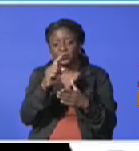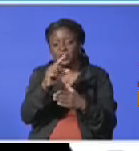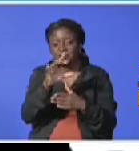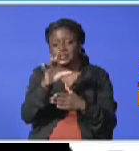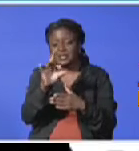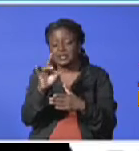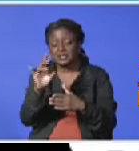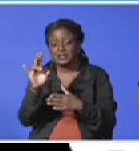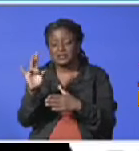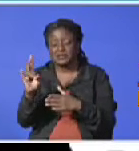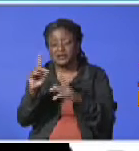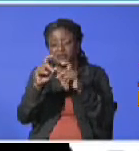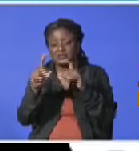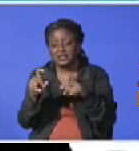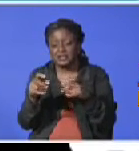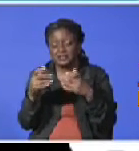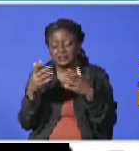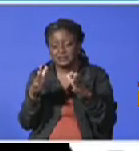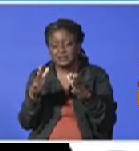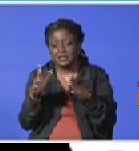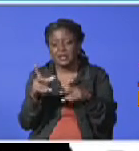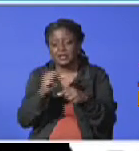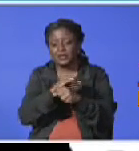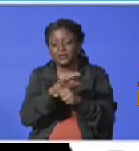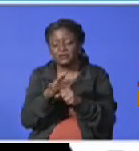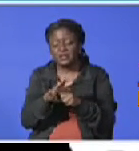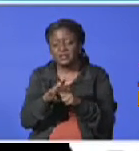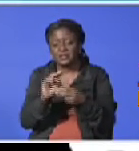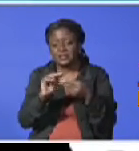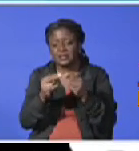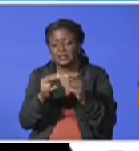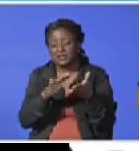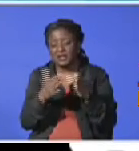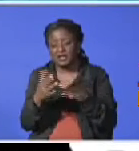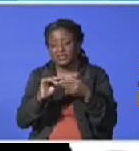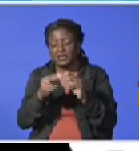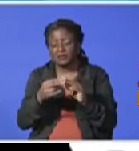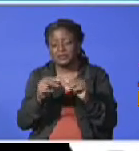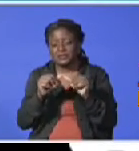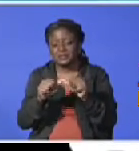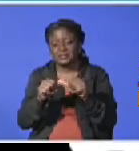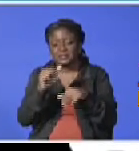41,187 tests have been administered, and the COVID-19 death toll stands at 163.